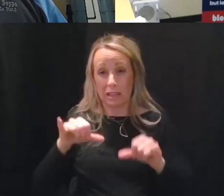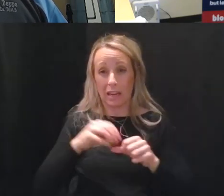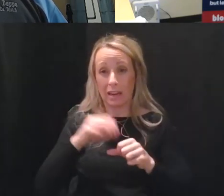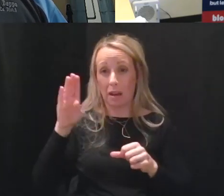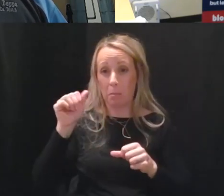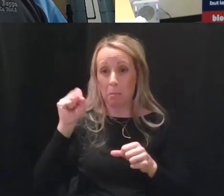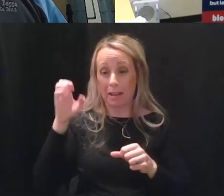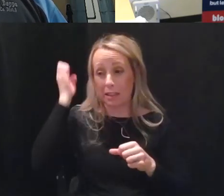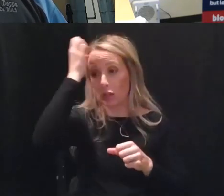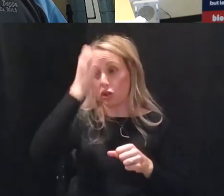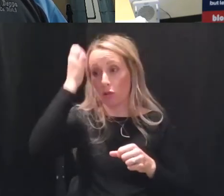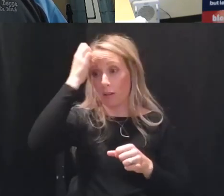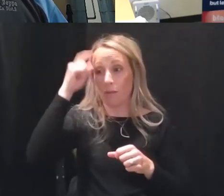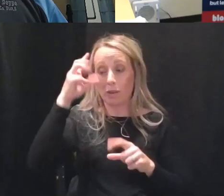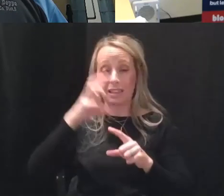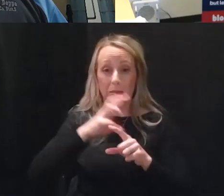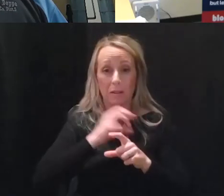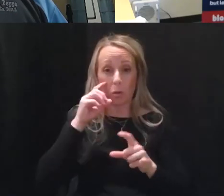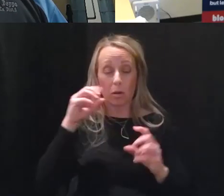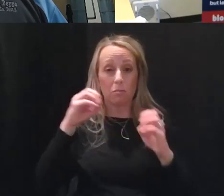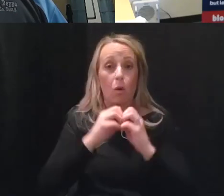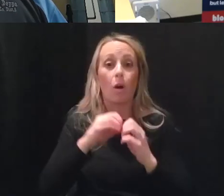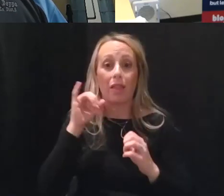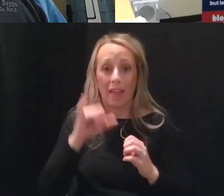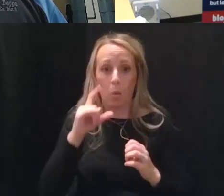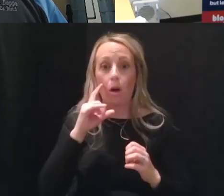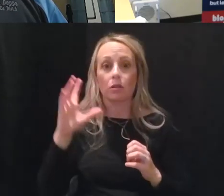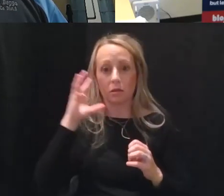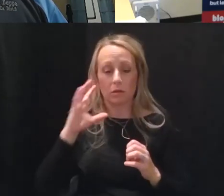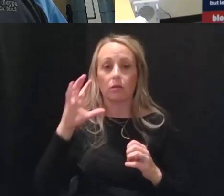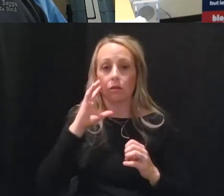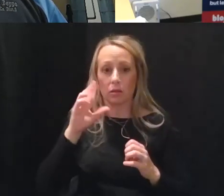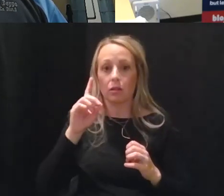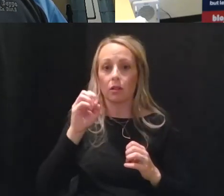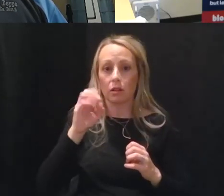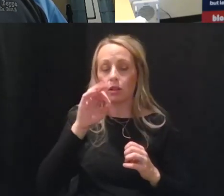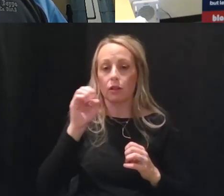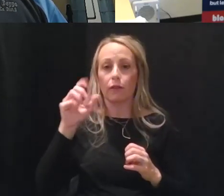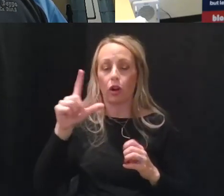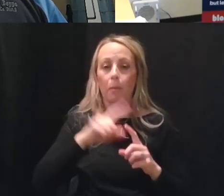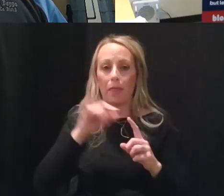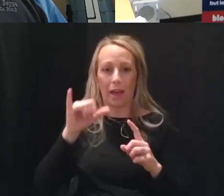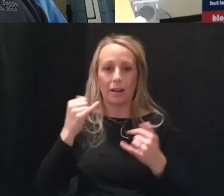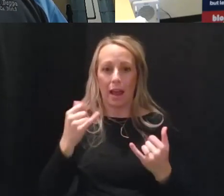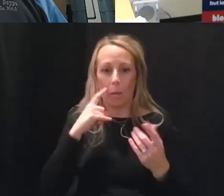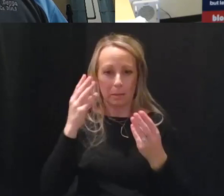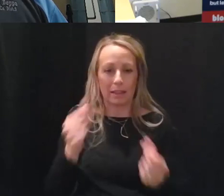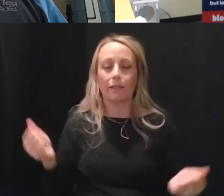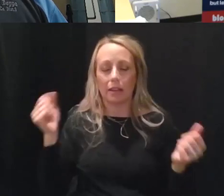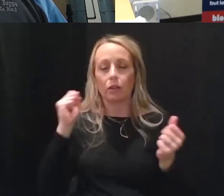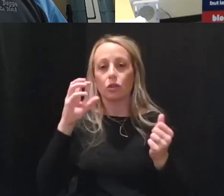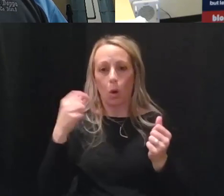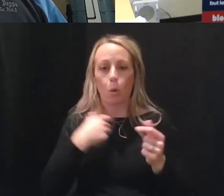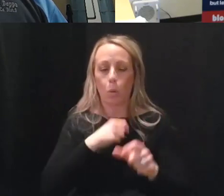for 6 months or more, that was an indefinite deferral. That deferral has now been lifted. So we're working with our computer